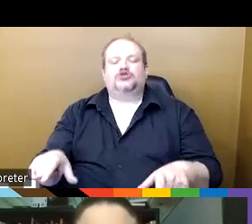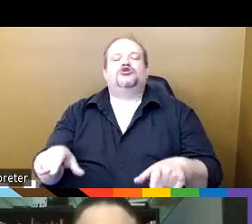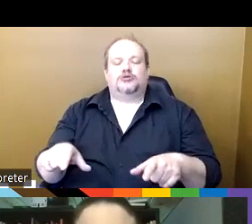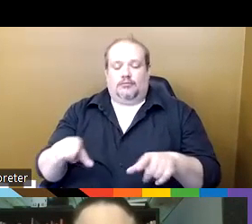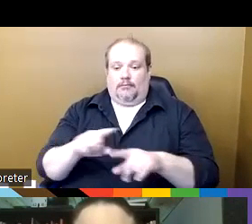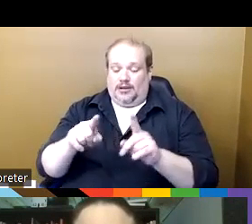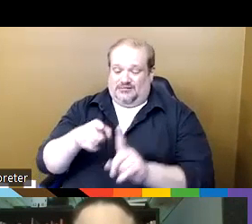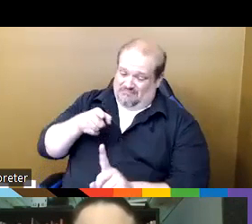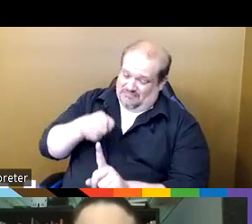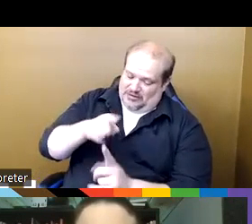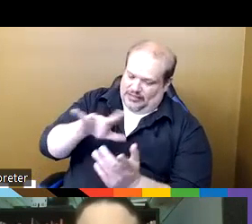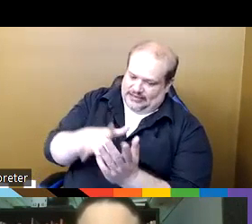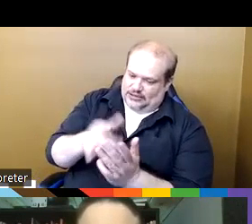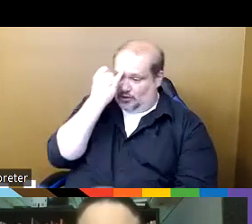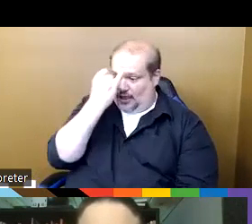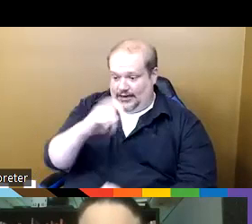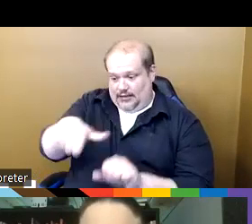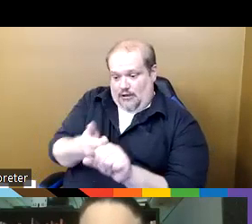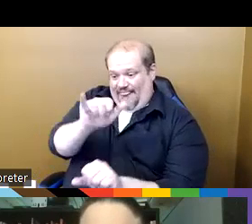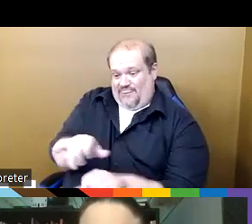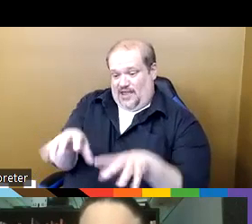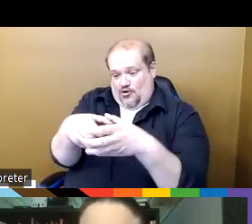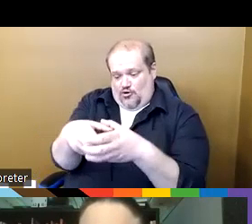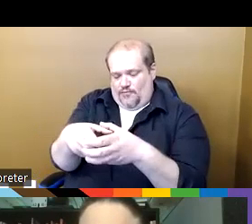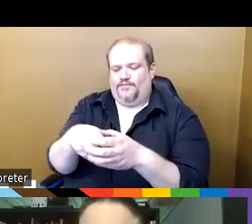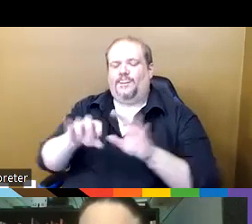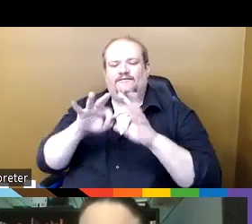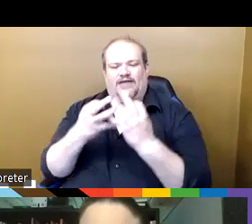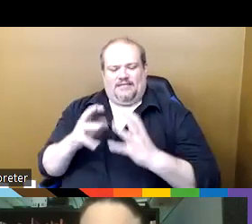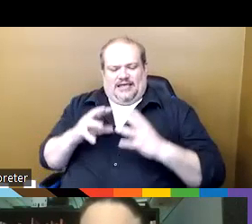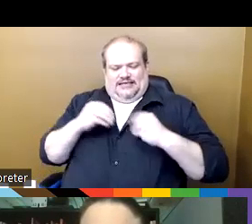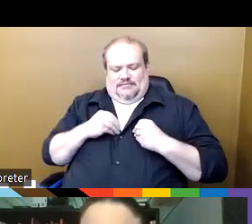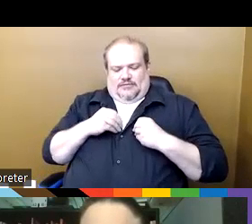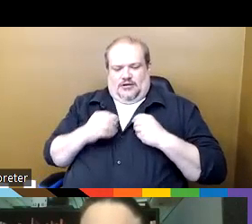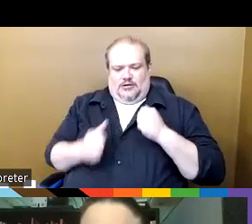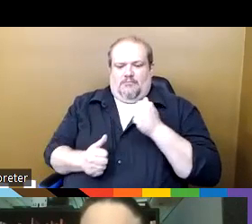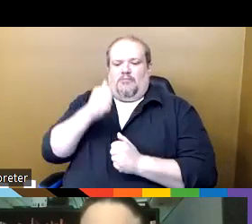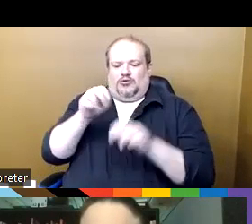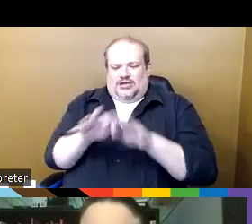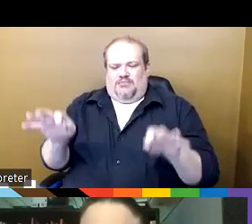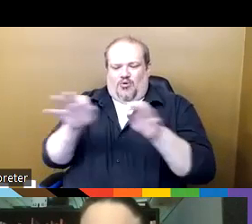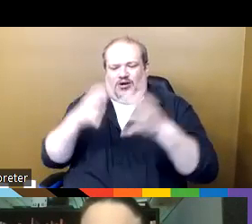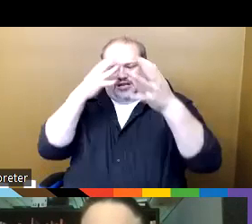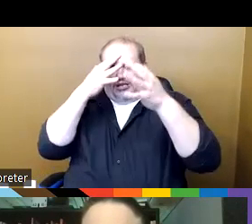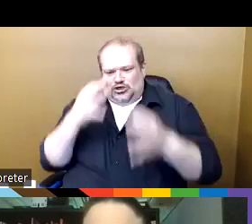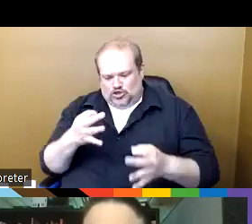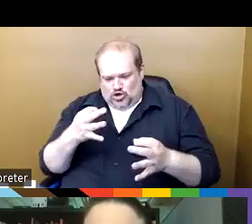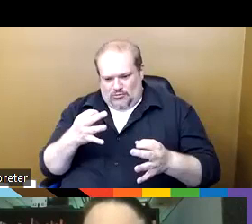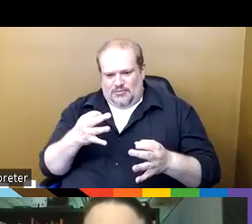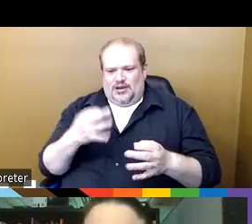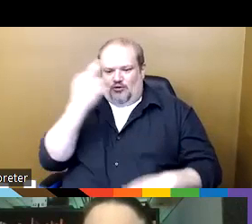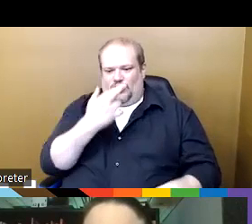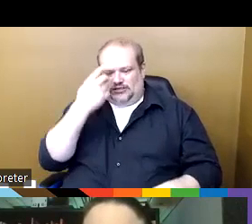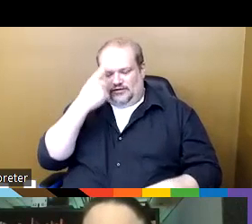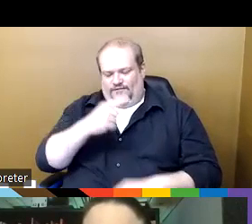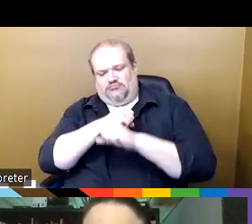big kind of central premise is family acceptance is like the biggest determining factor for suicidality in